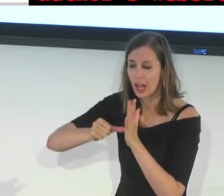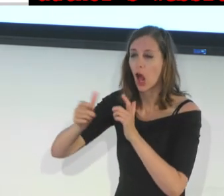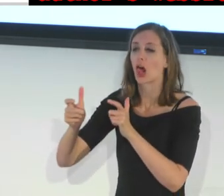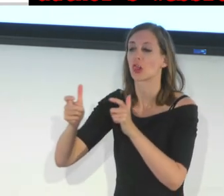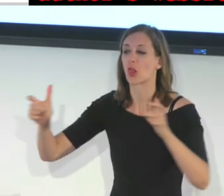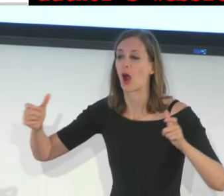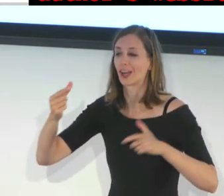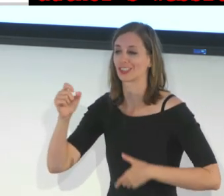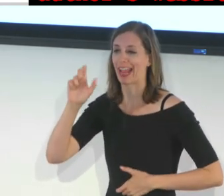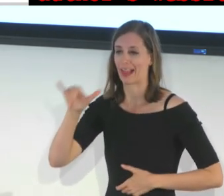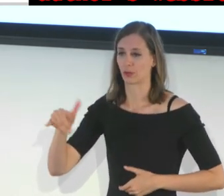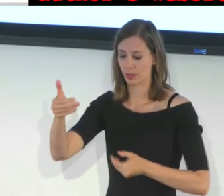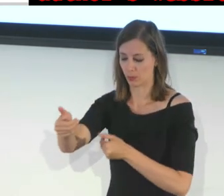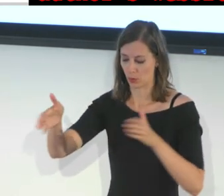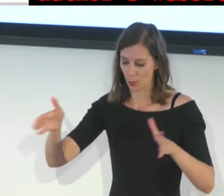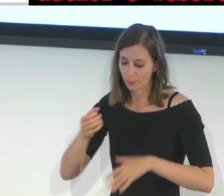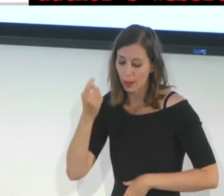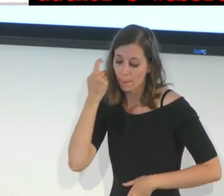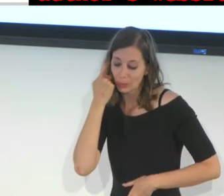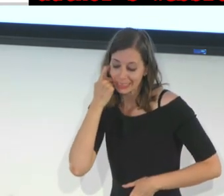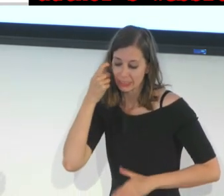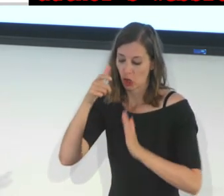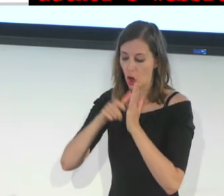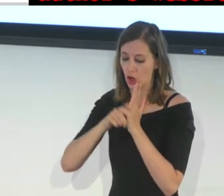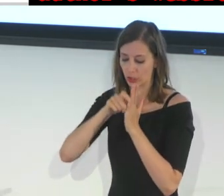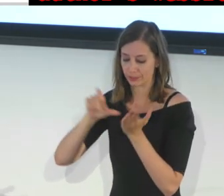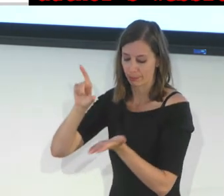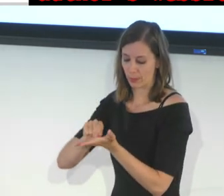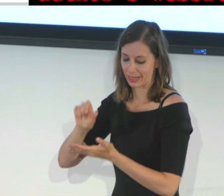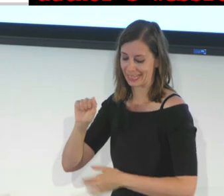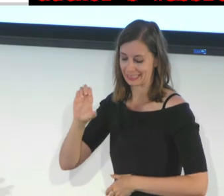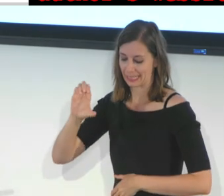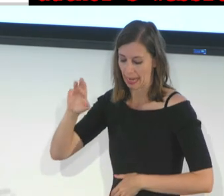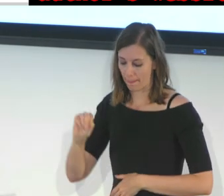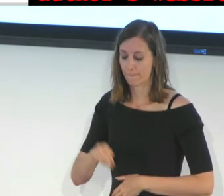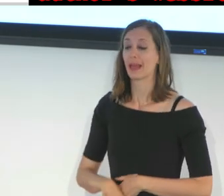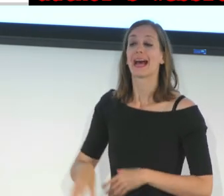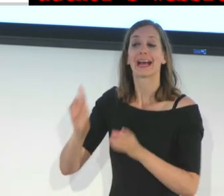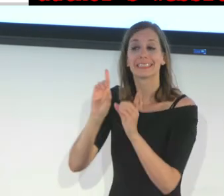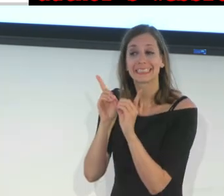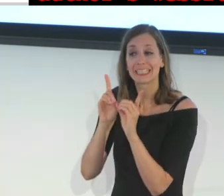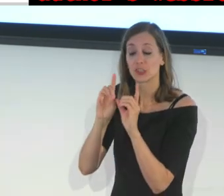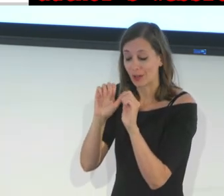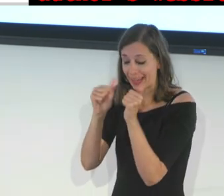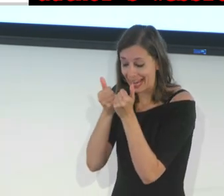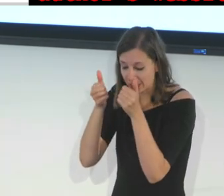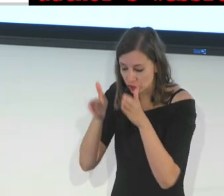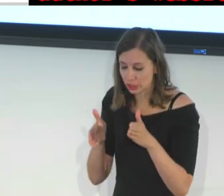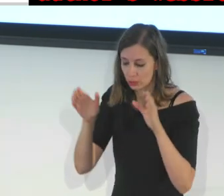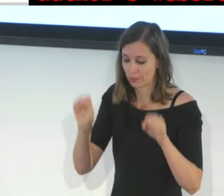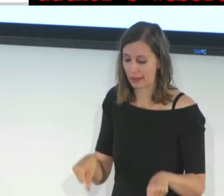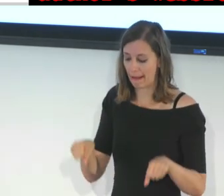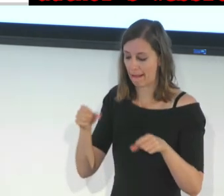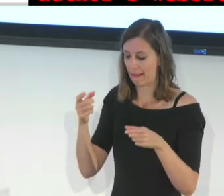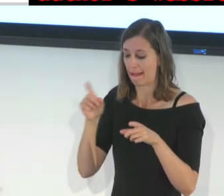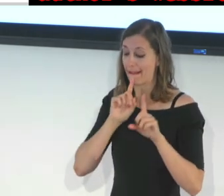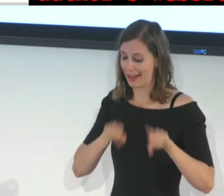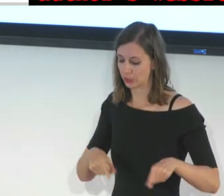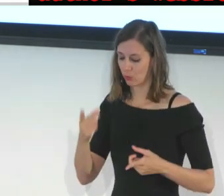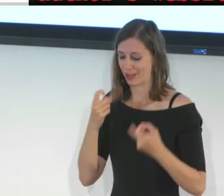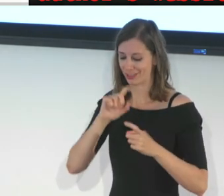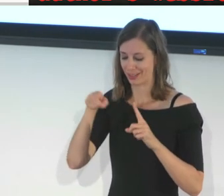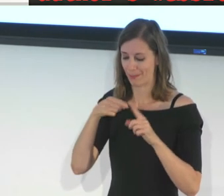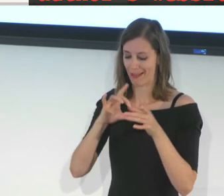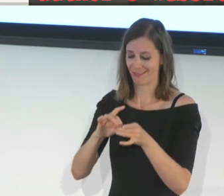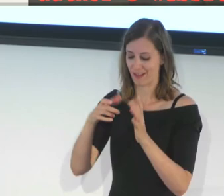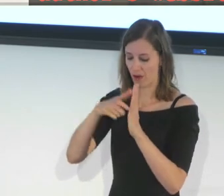recent articles published by the ACM. A digital agent who can answer questions about all the articles. A description about